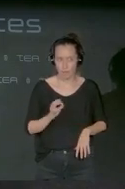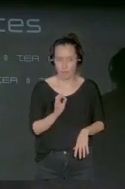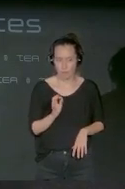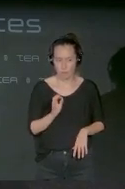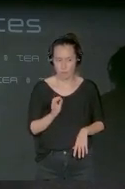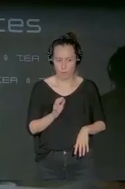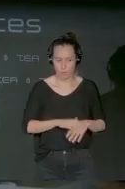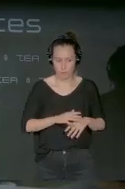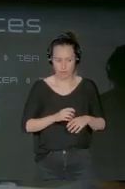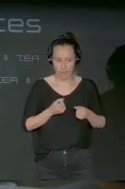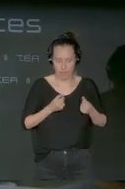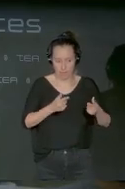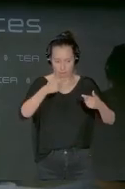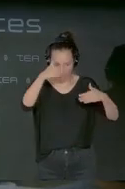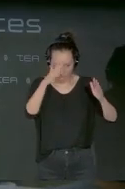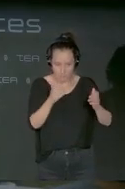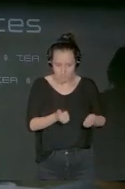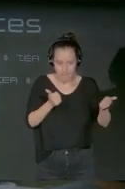más atención?